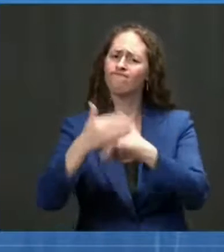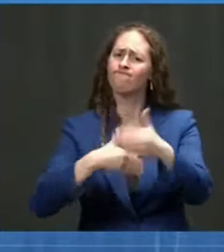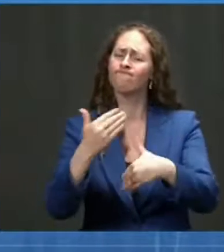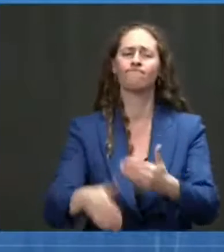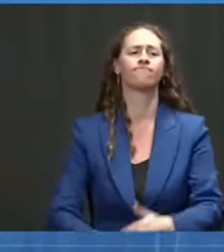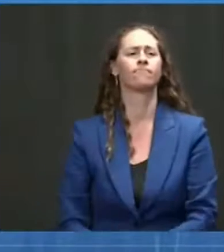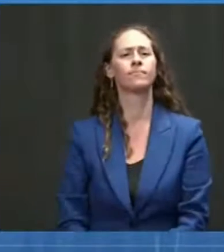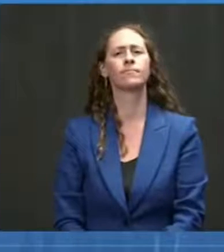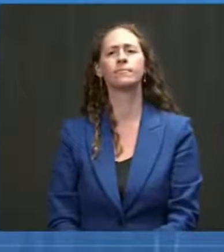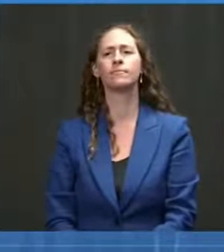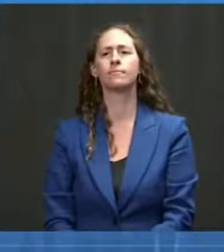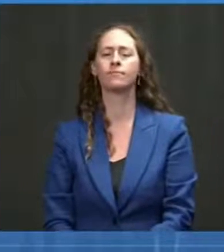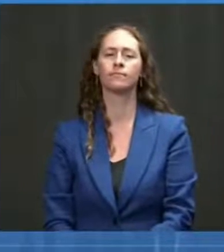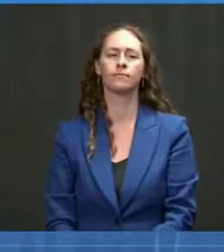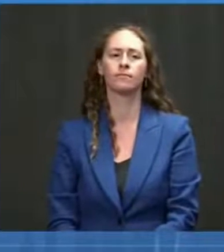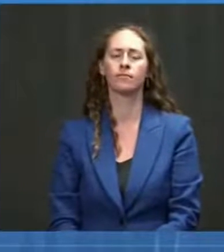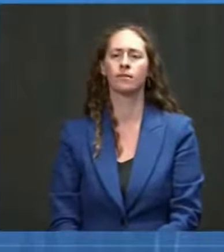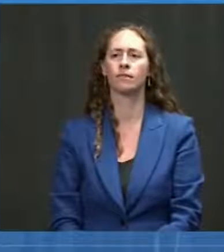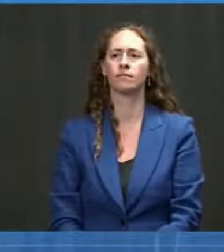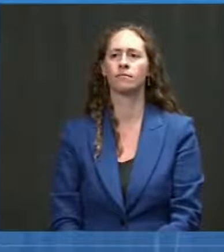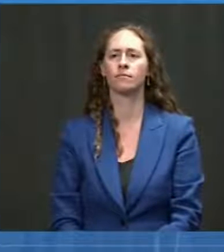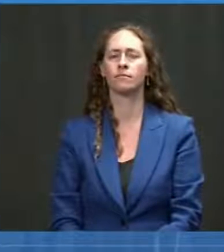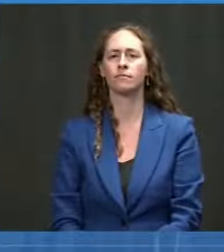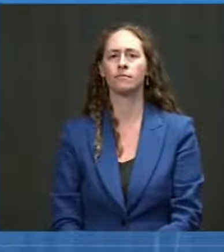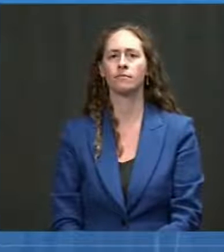Cheyenne Haslett at ABC News.